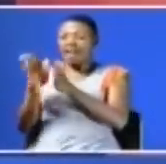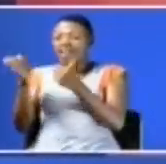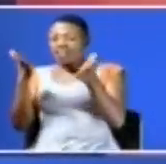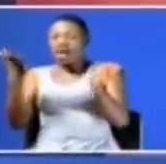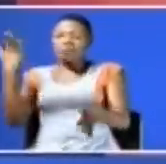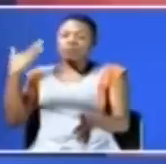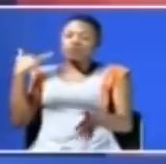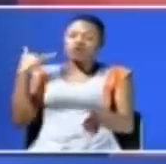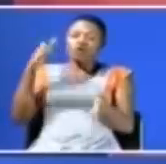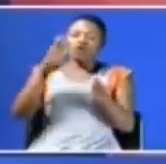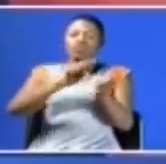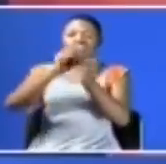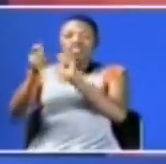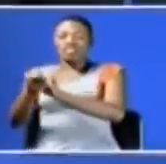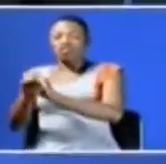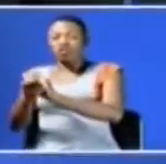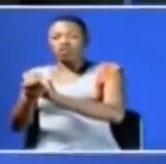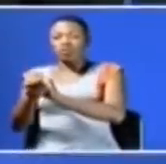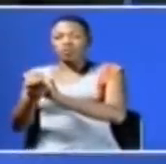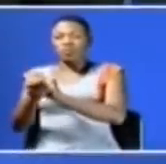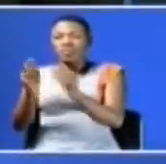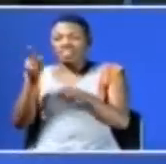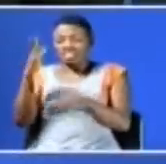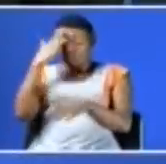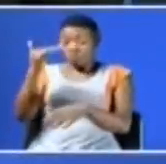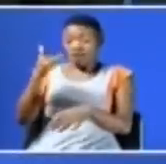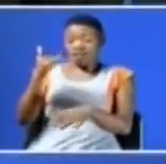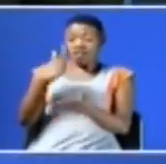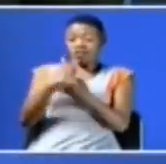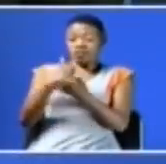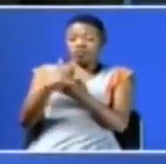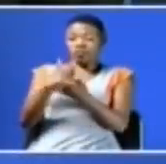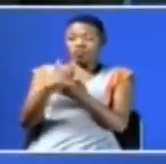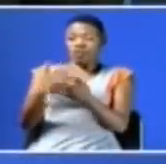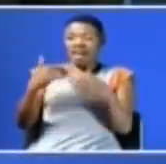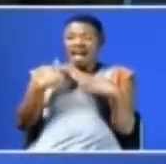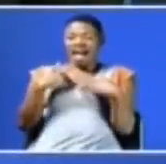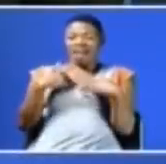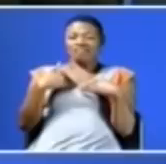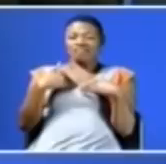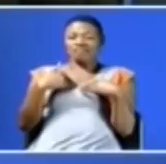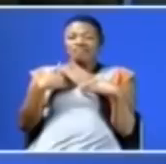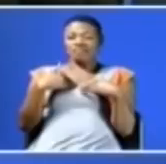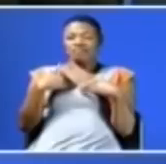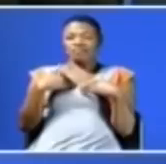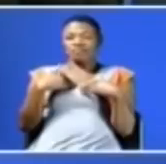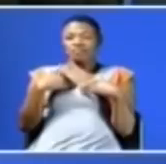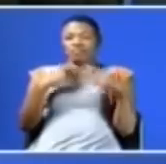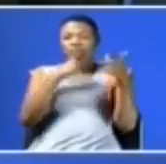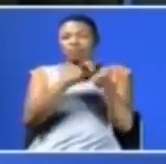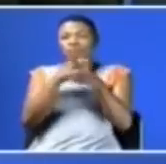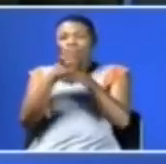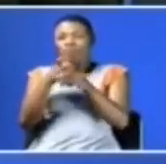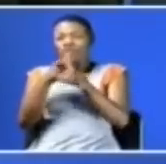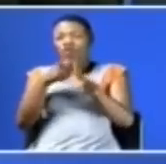government between Raila. And this is why perhaps there's been a lot of reaction to it from the